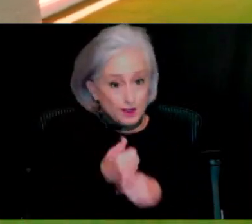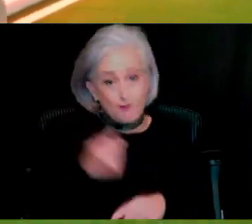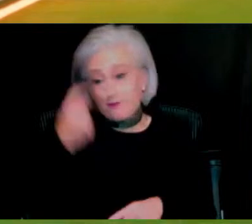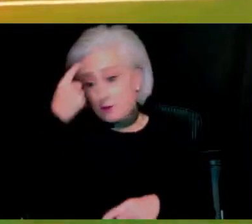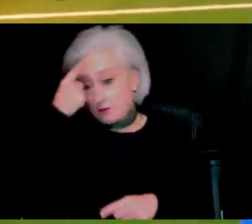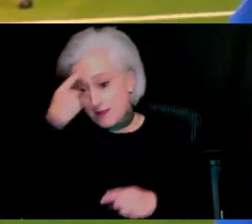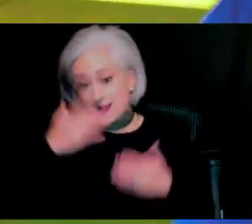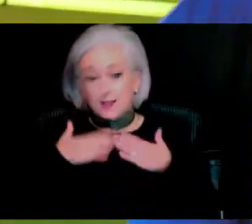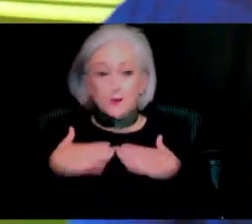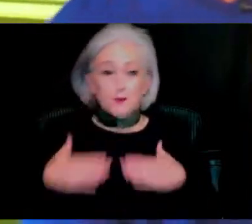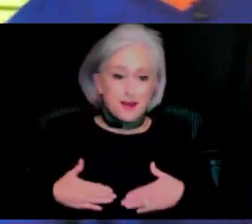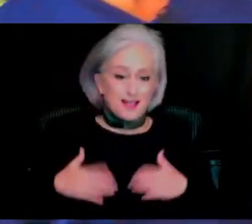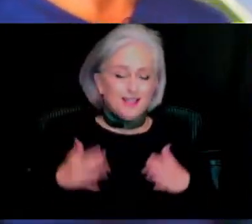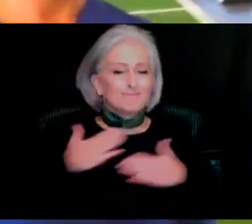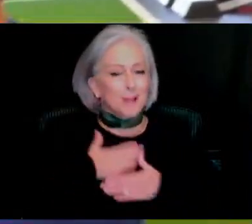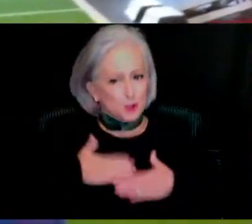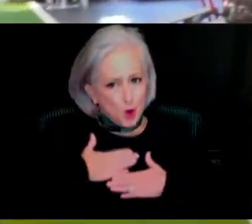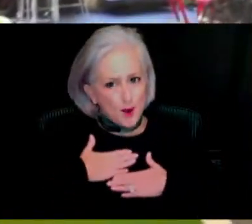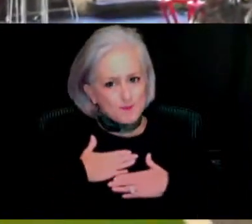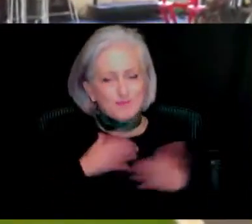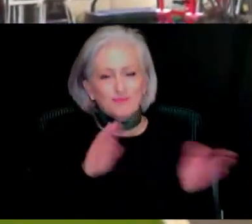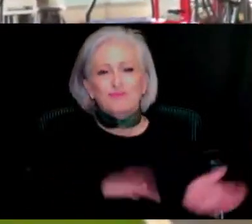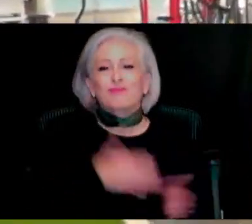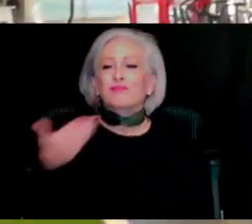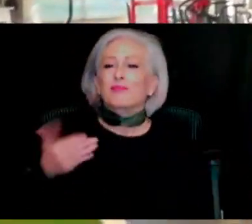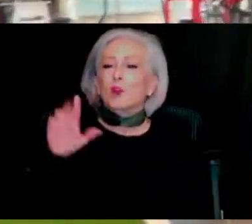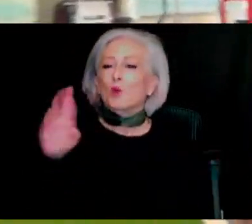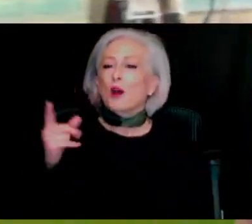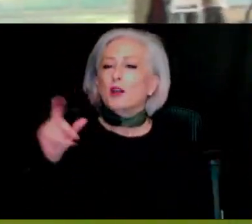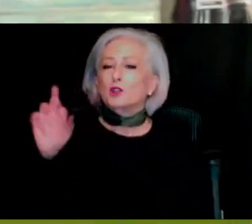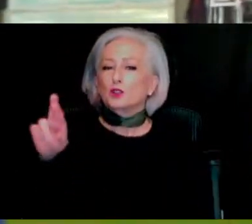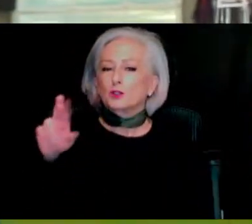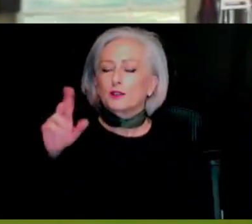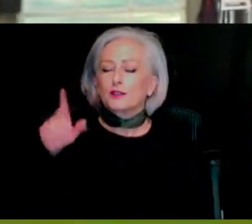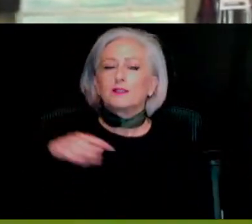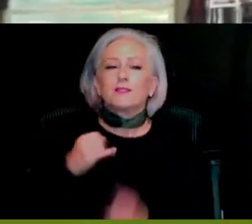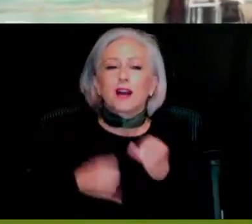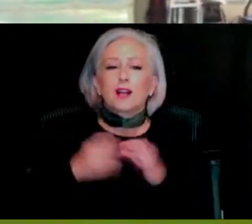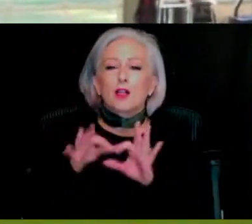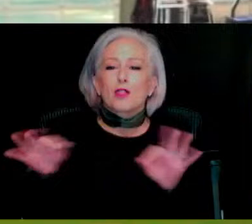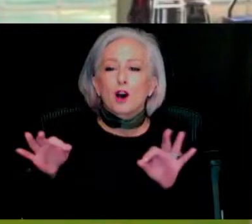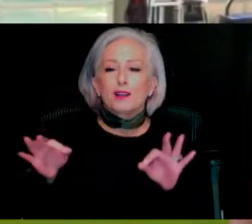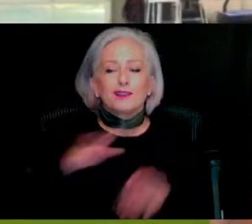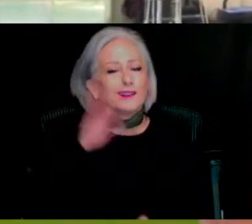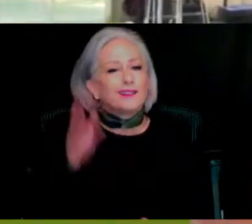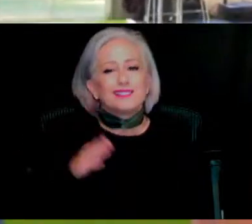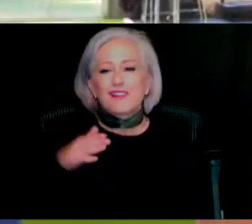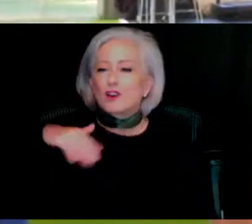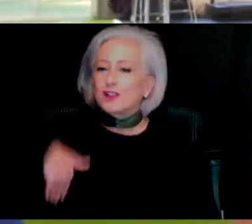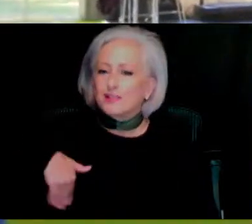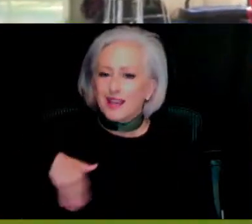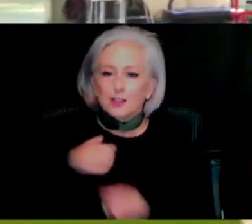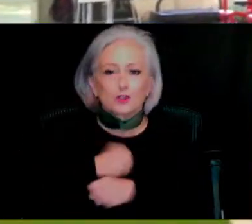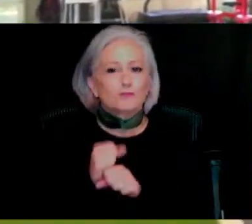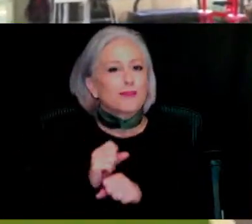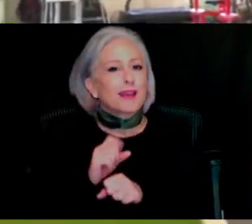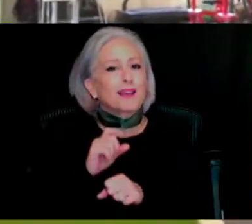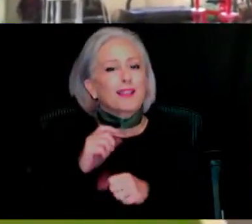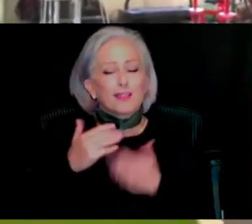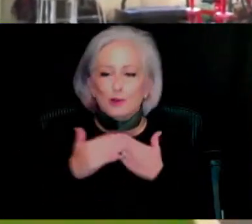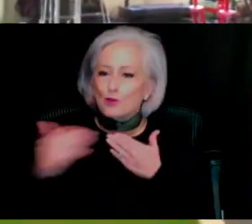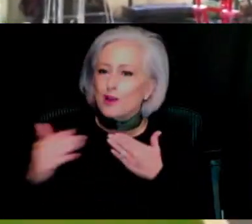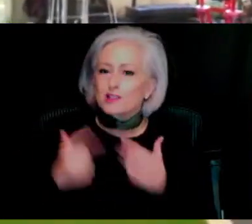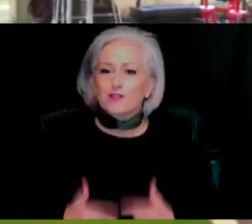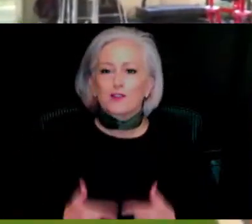it. Roger, what are your final thoughts? I like to say that it's never too late to make the rest of your life the best of your life. So like